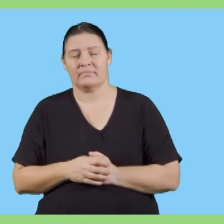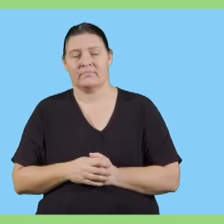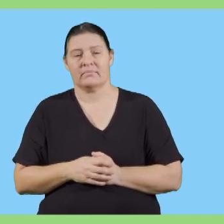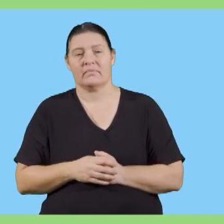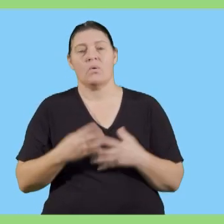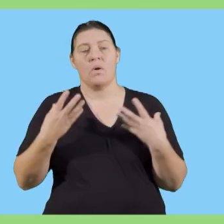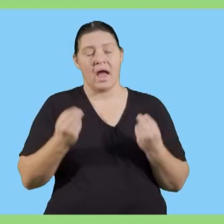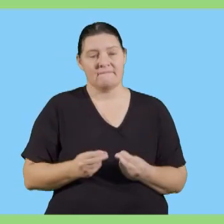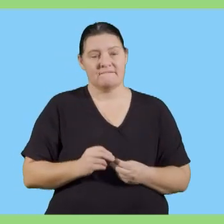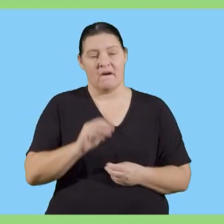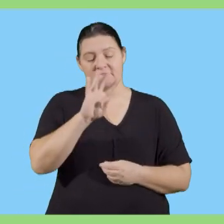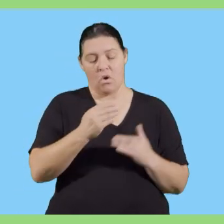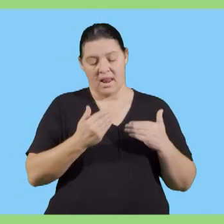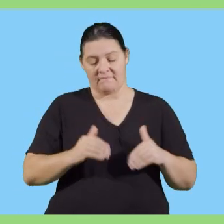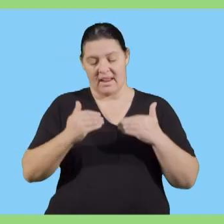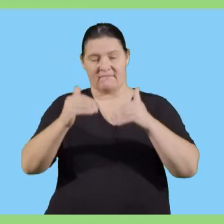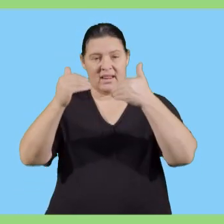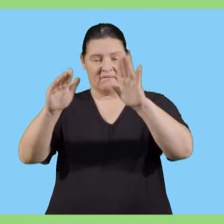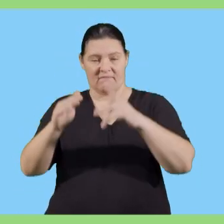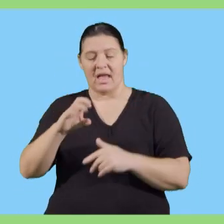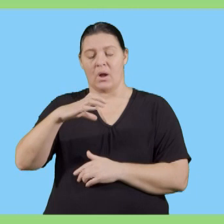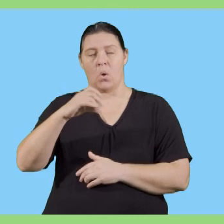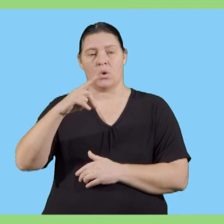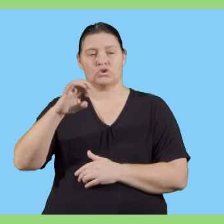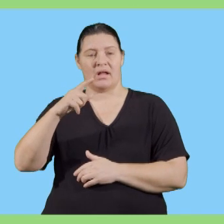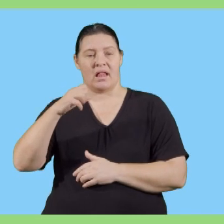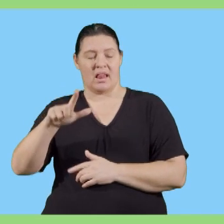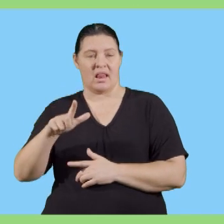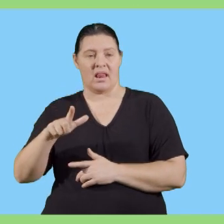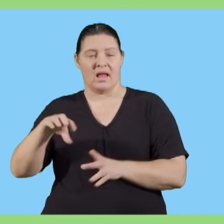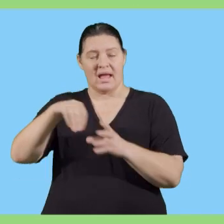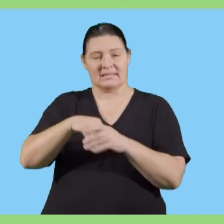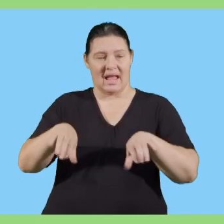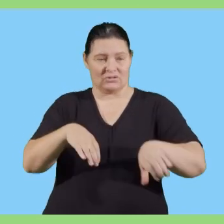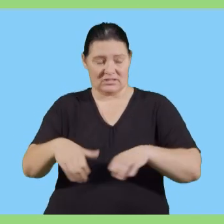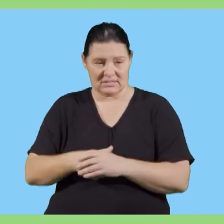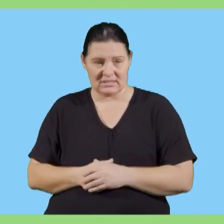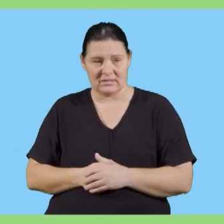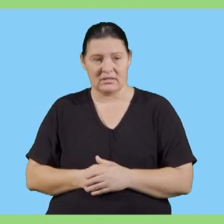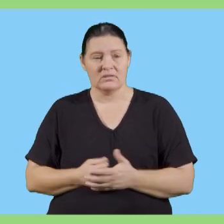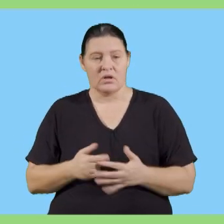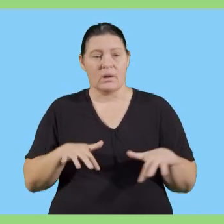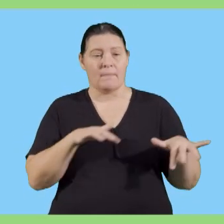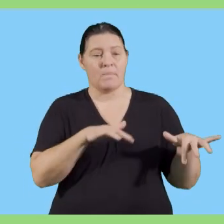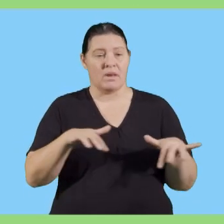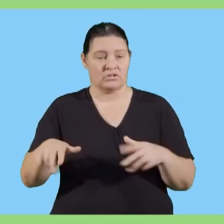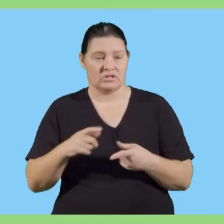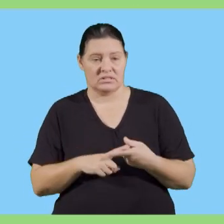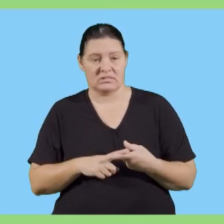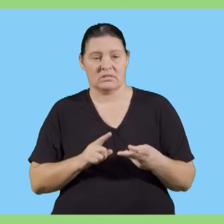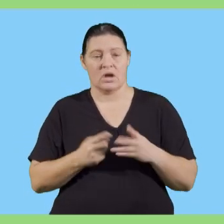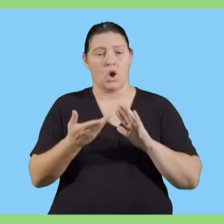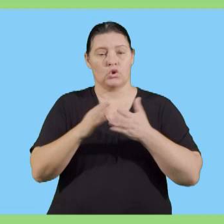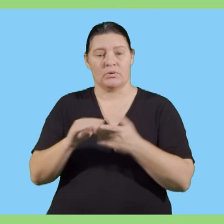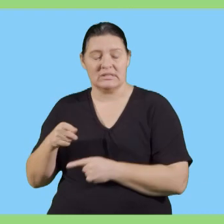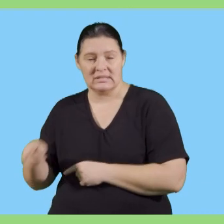interactions. These are populations, communities, ecosystems, and the biosphere. So we